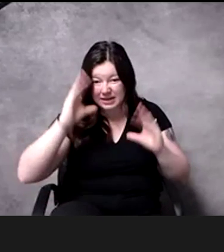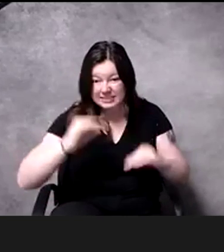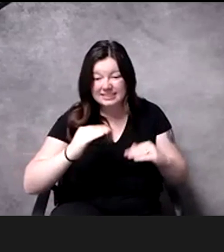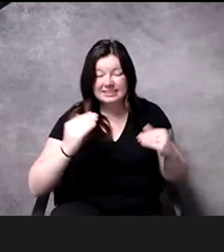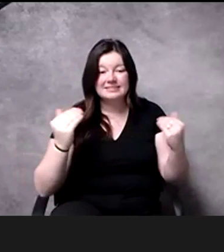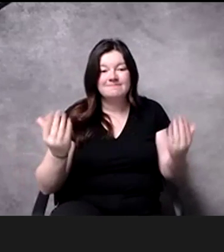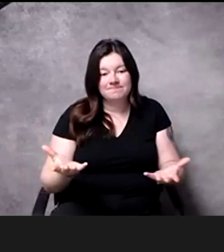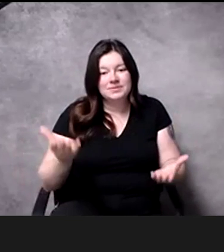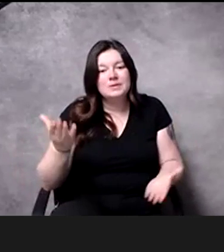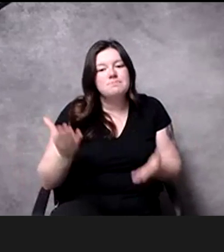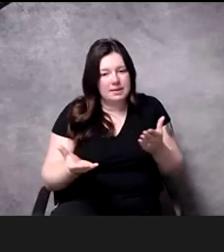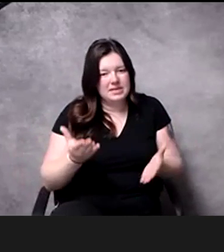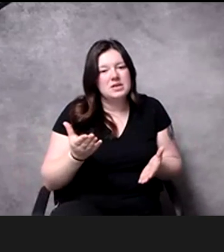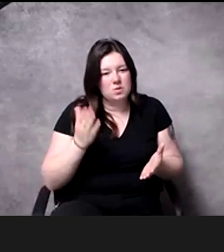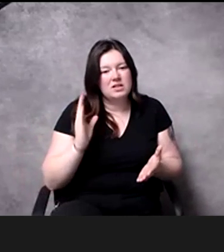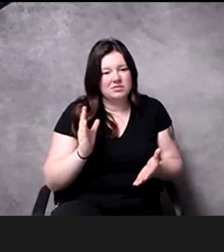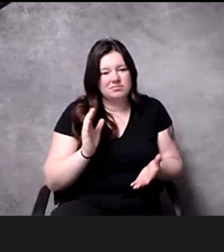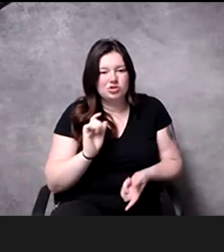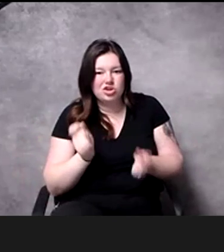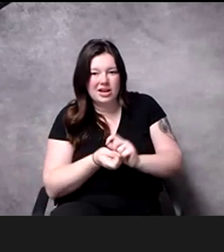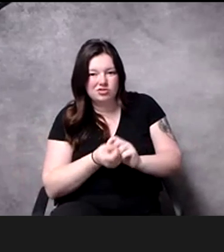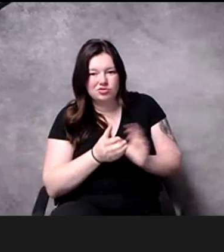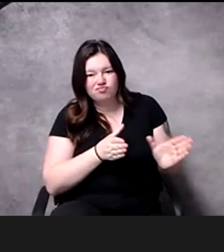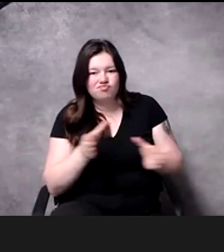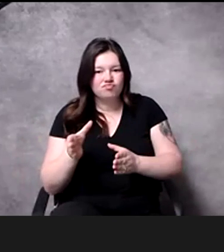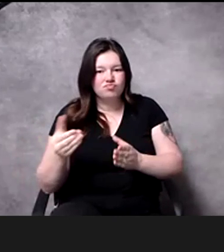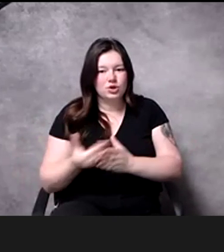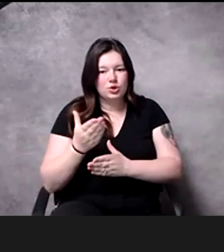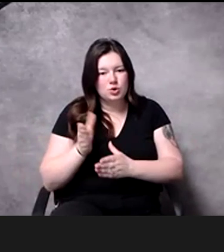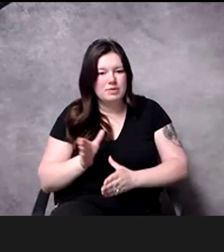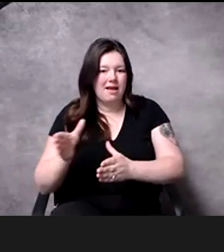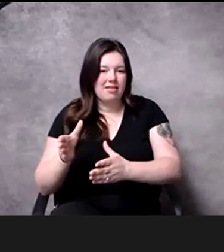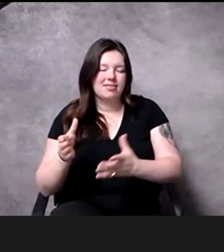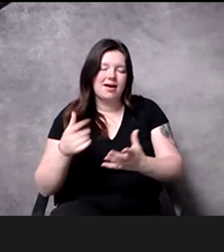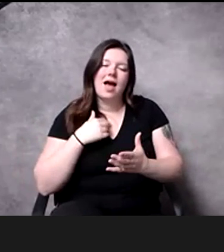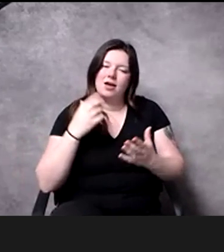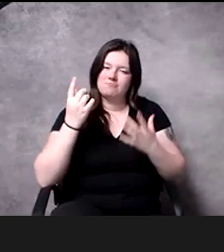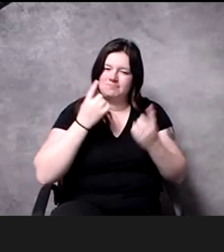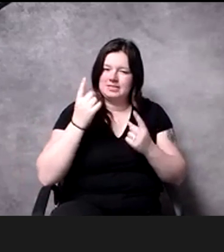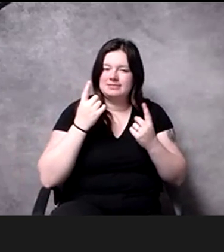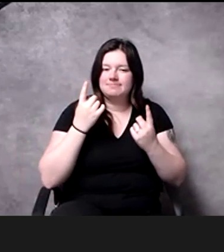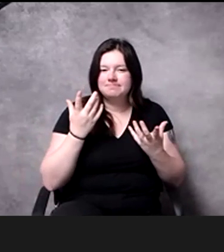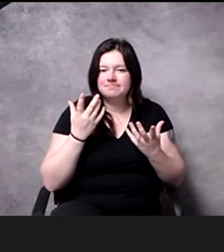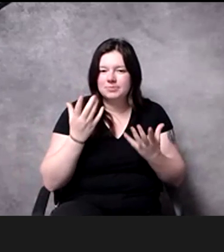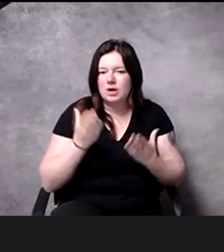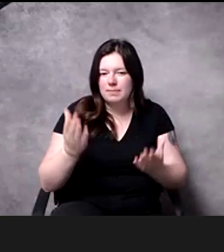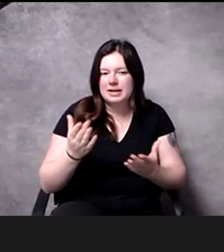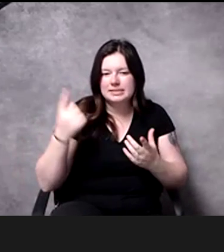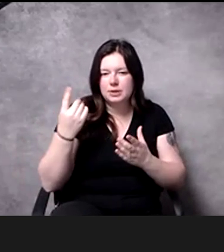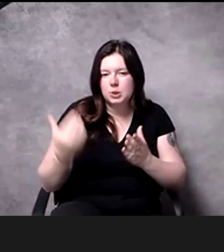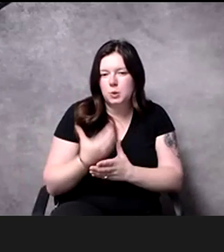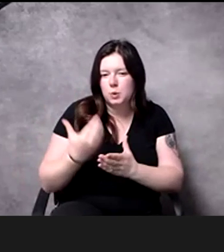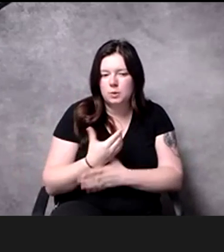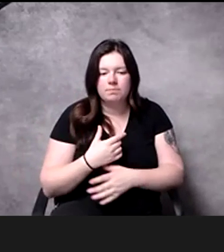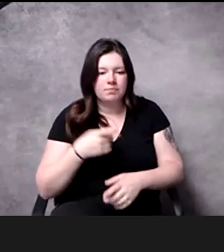a bit of a new direction, then I would consider maybe something new. Paul, what do you think? that's a really good summary. I